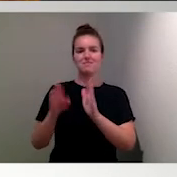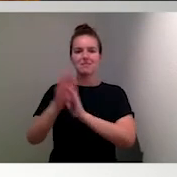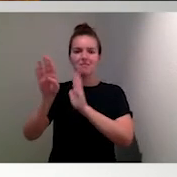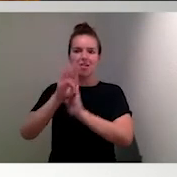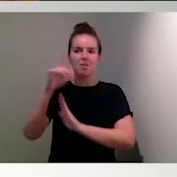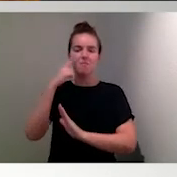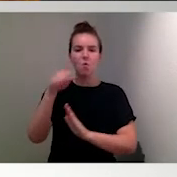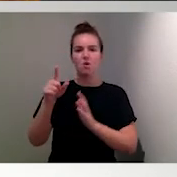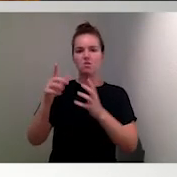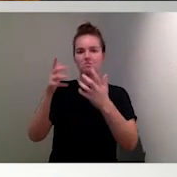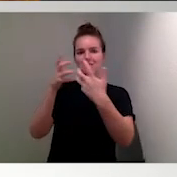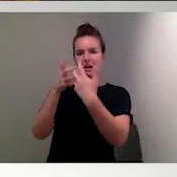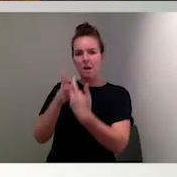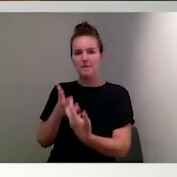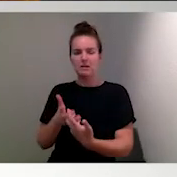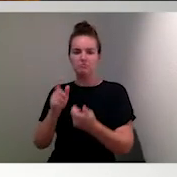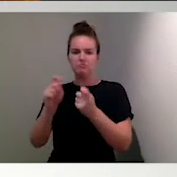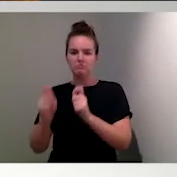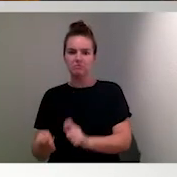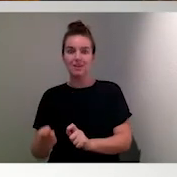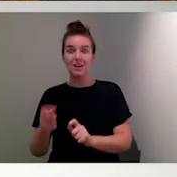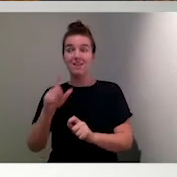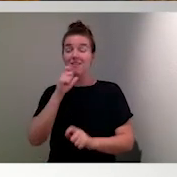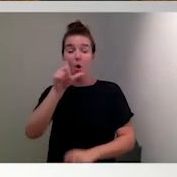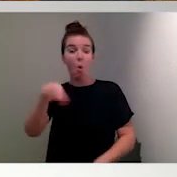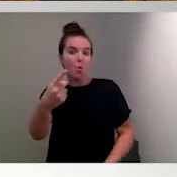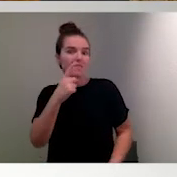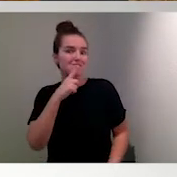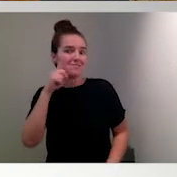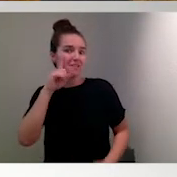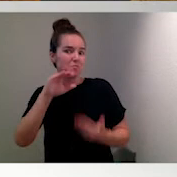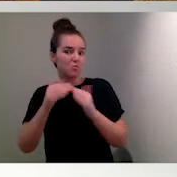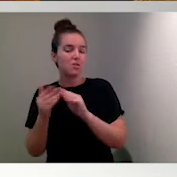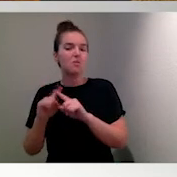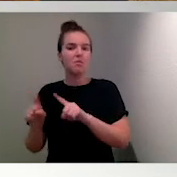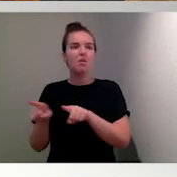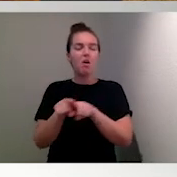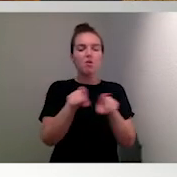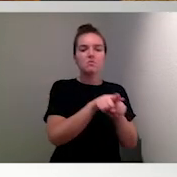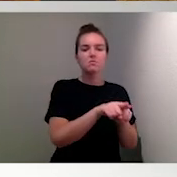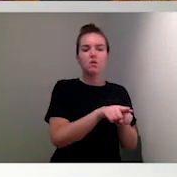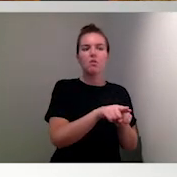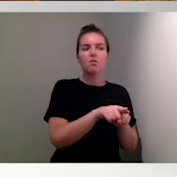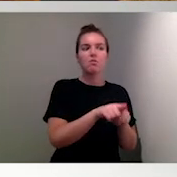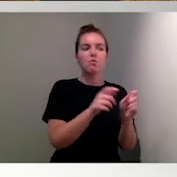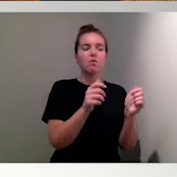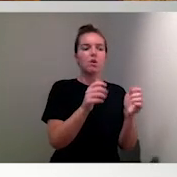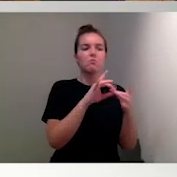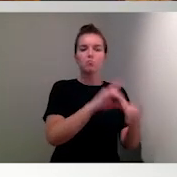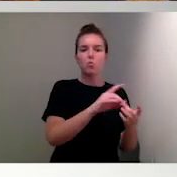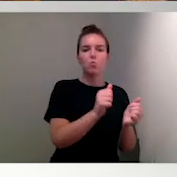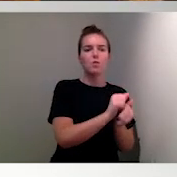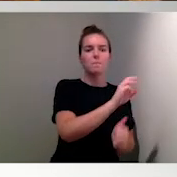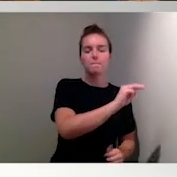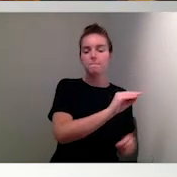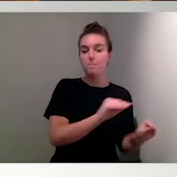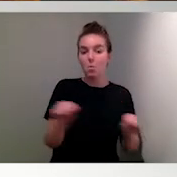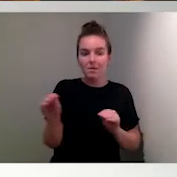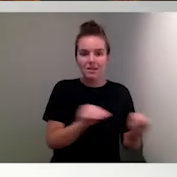the deaf community, but also they do an excellent job with mobility and, did you mention visually impaired?